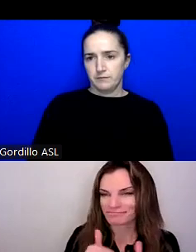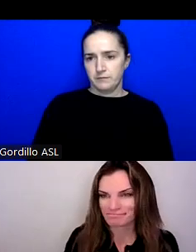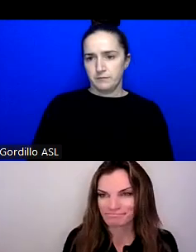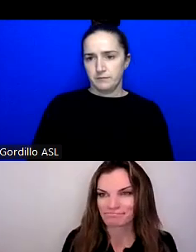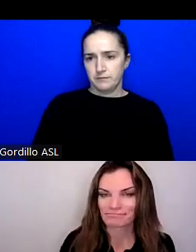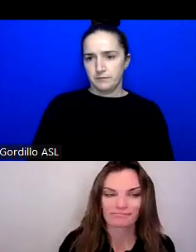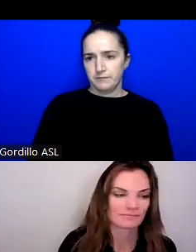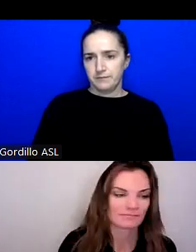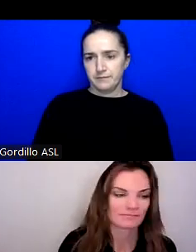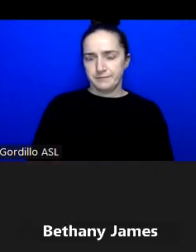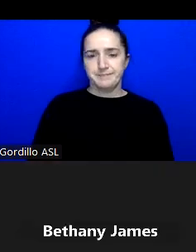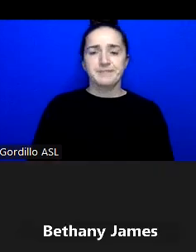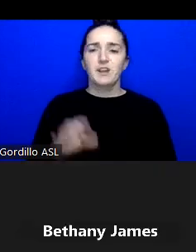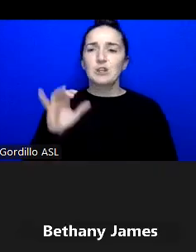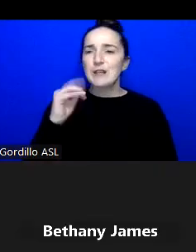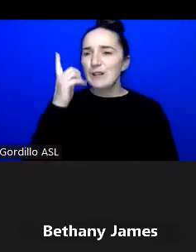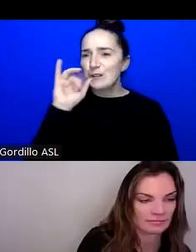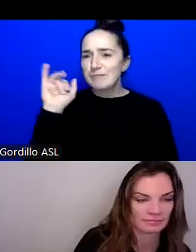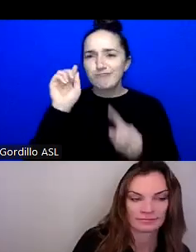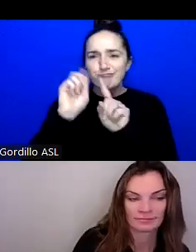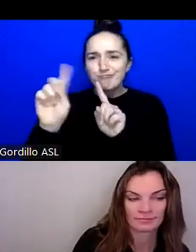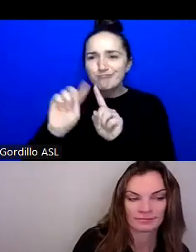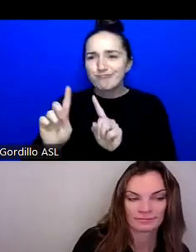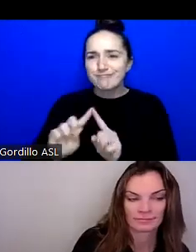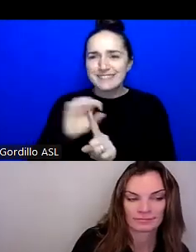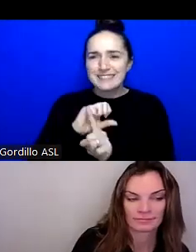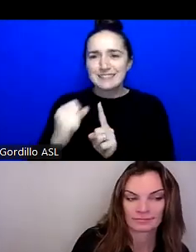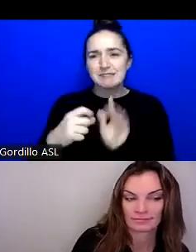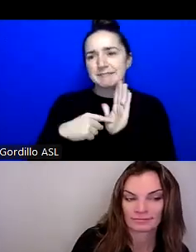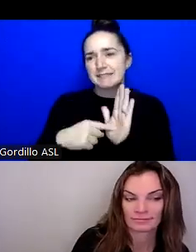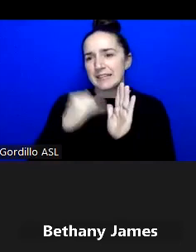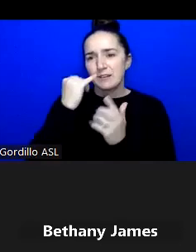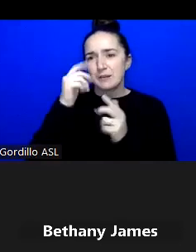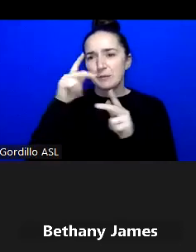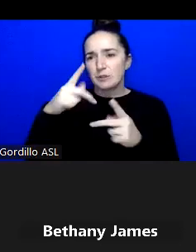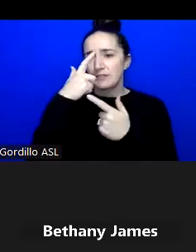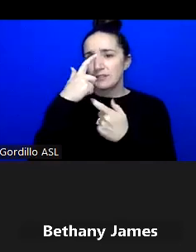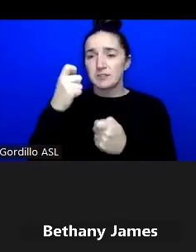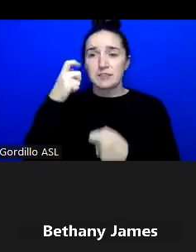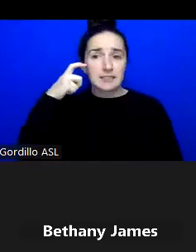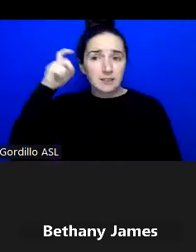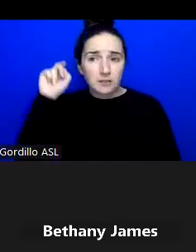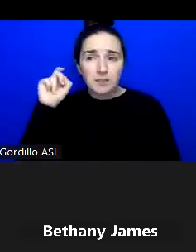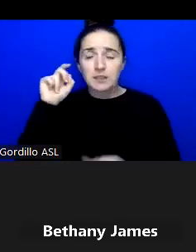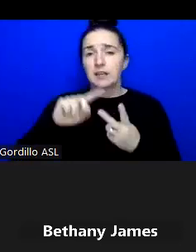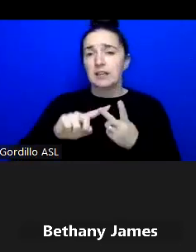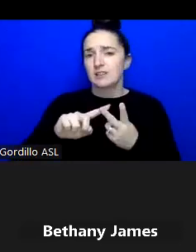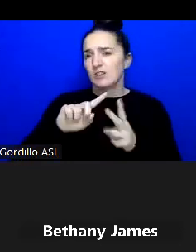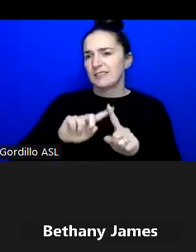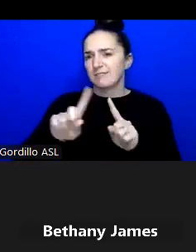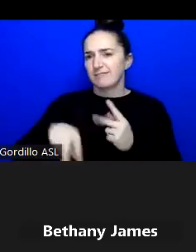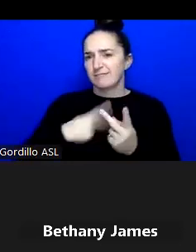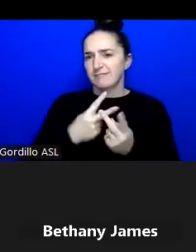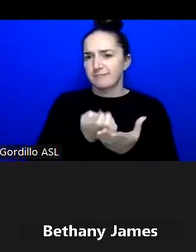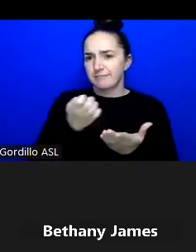that looks like, a lot of different things. If somebody is interested in hearing aids or different types of accessories, we want